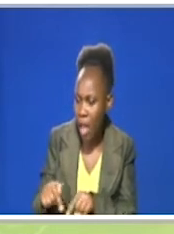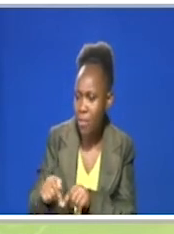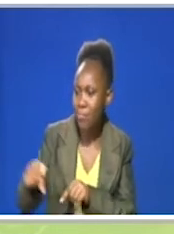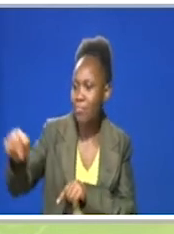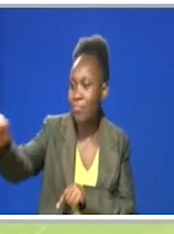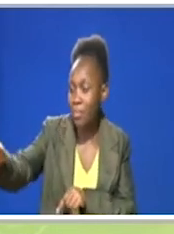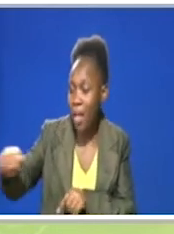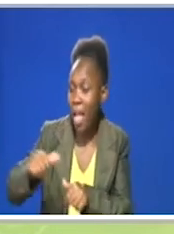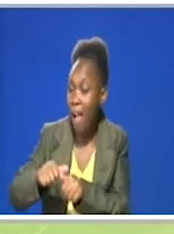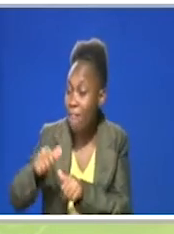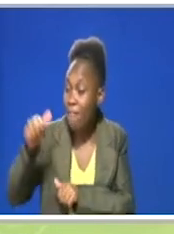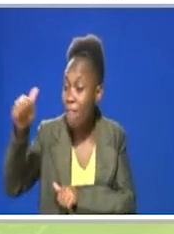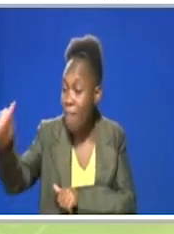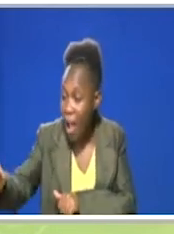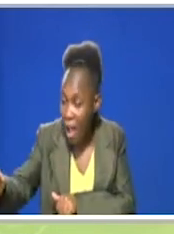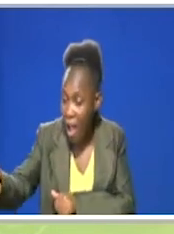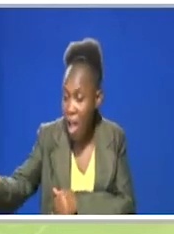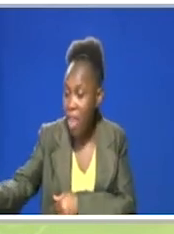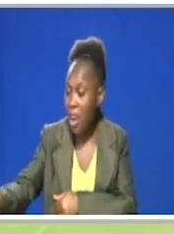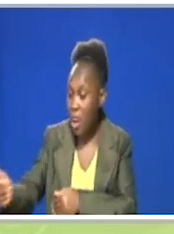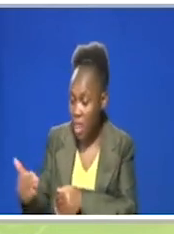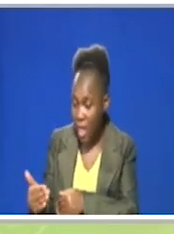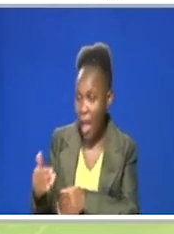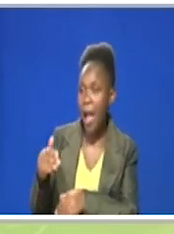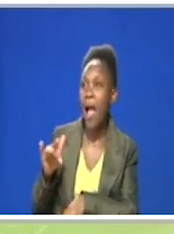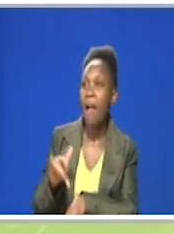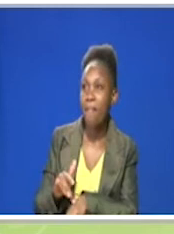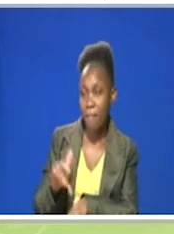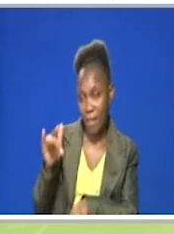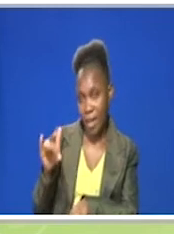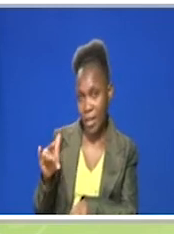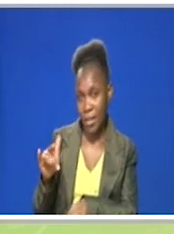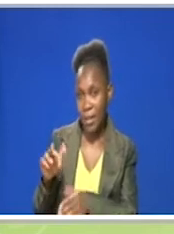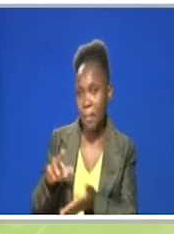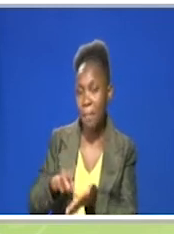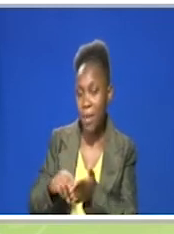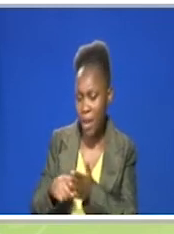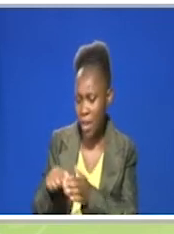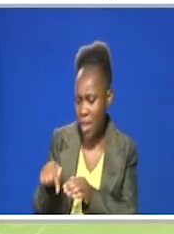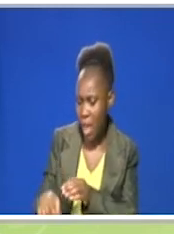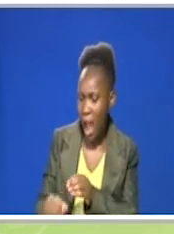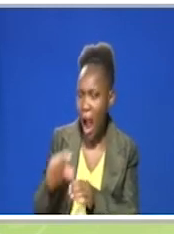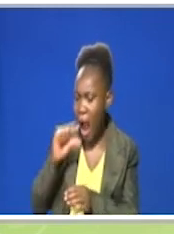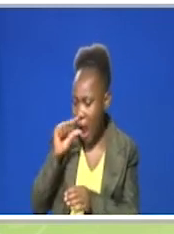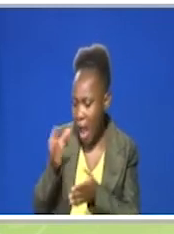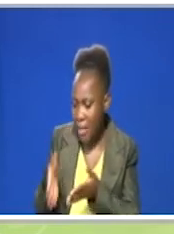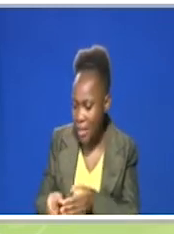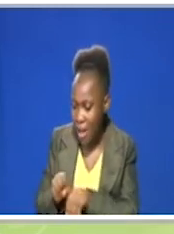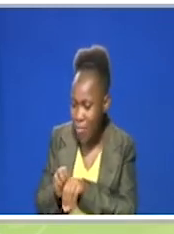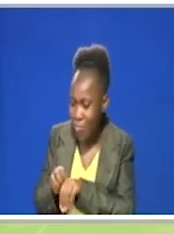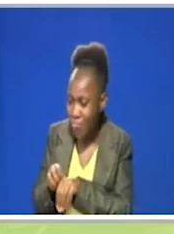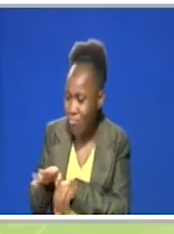The greater the diffusion gradient between two points, then the higher the rate